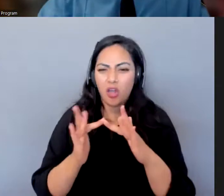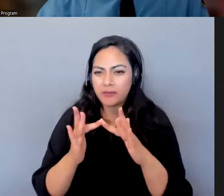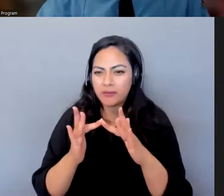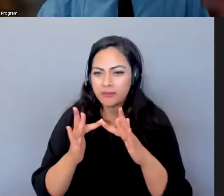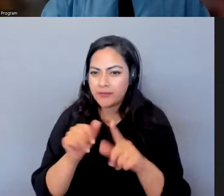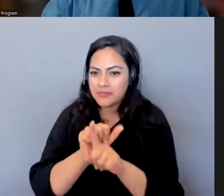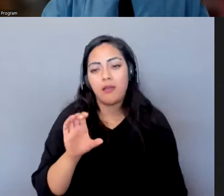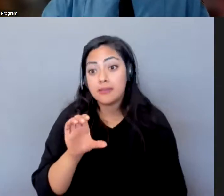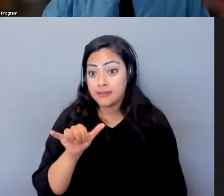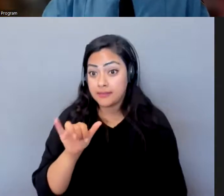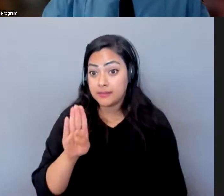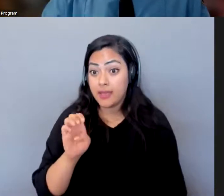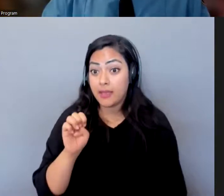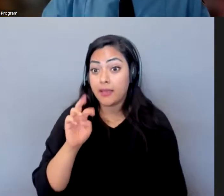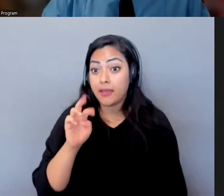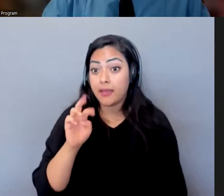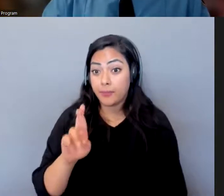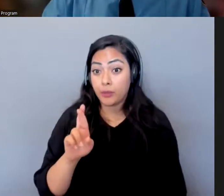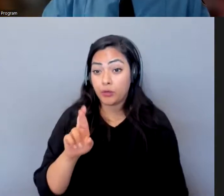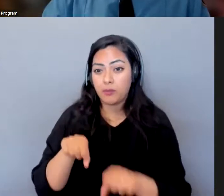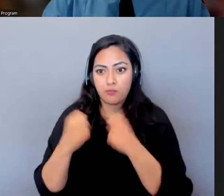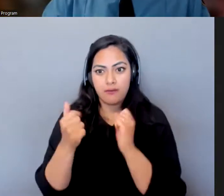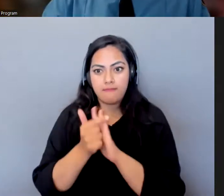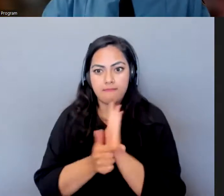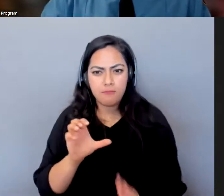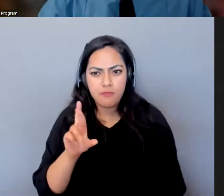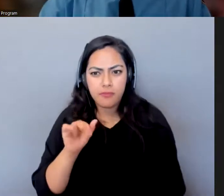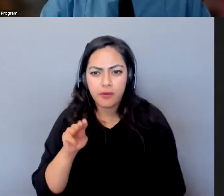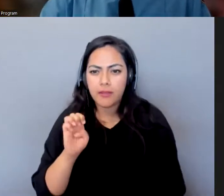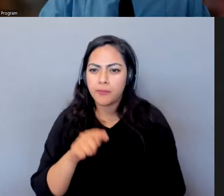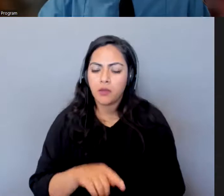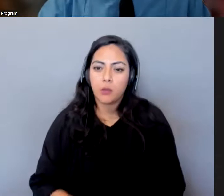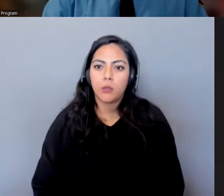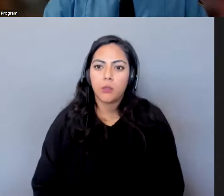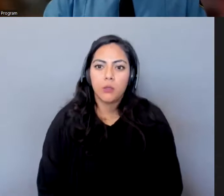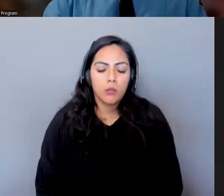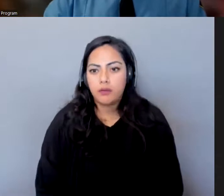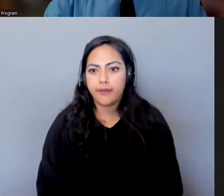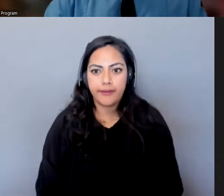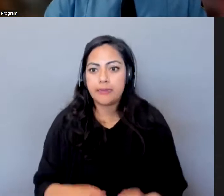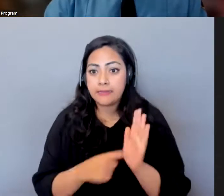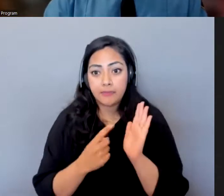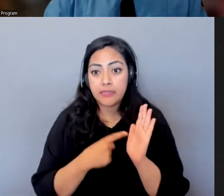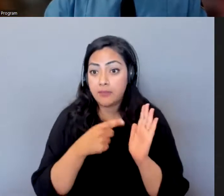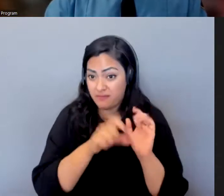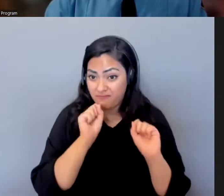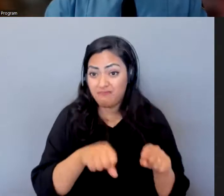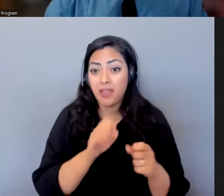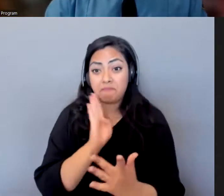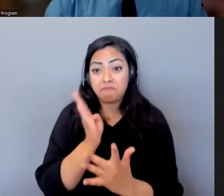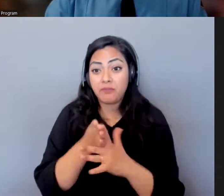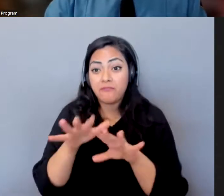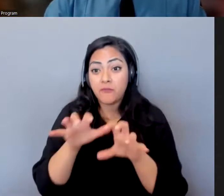whole thing on its own, right? It's yeah, they freeze your internet until you pay. You're 100%